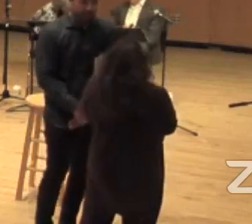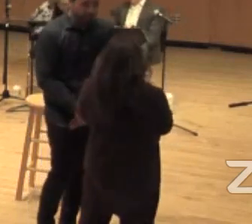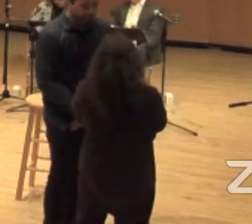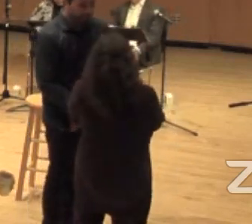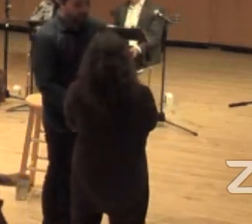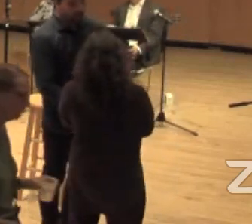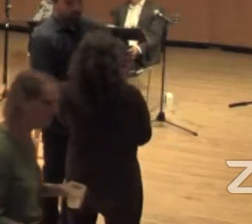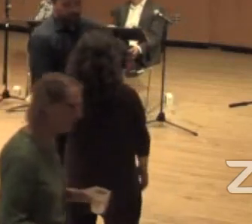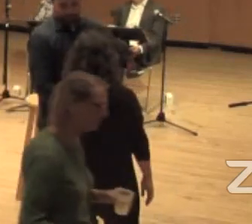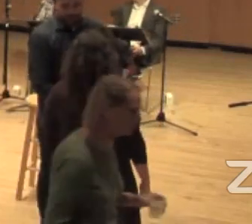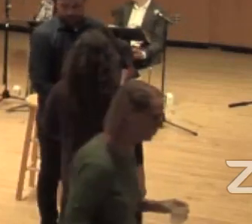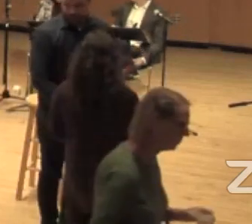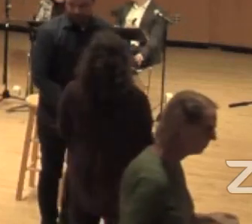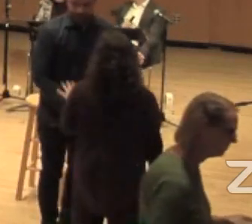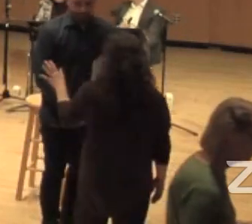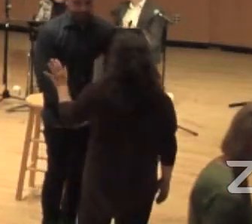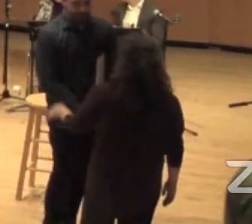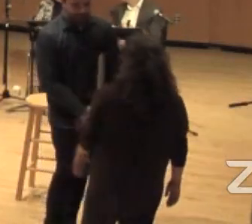e